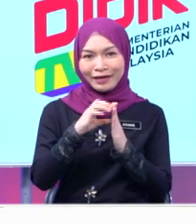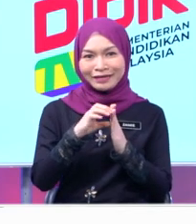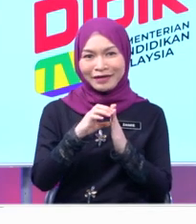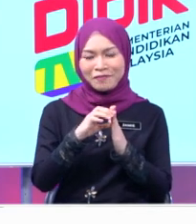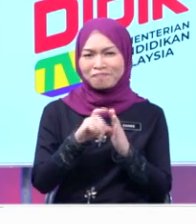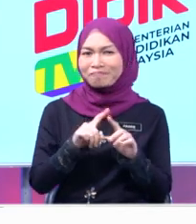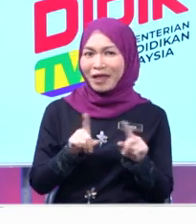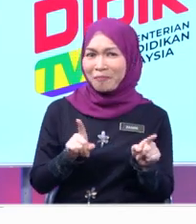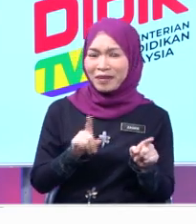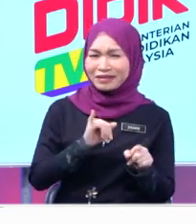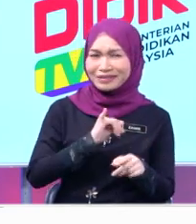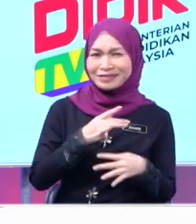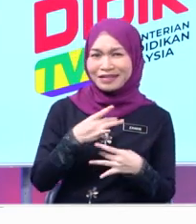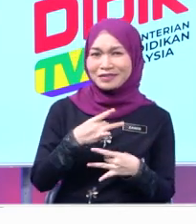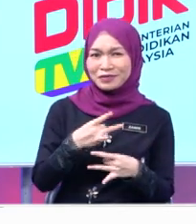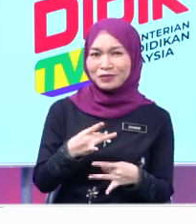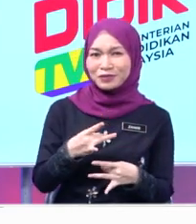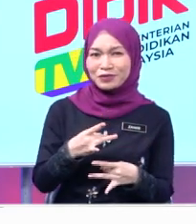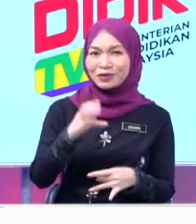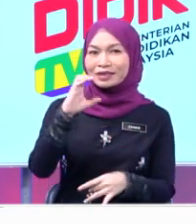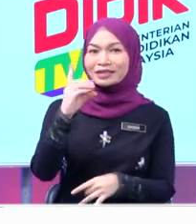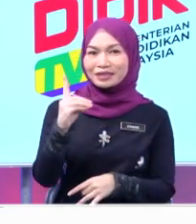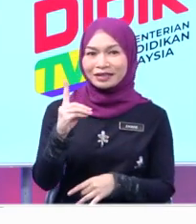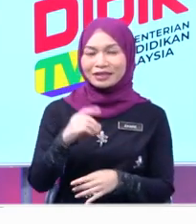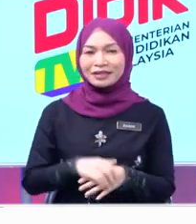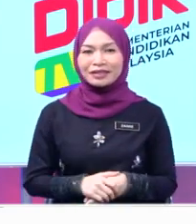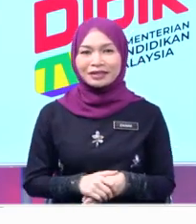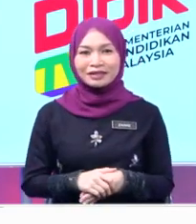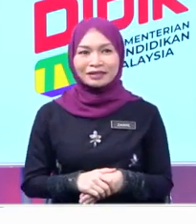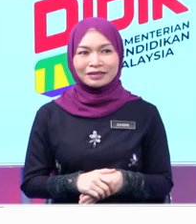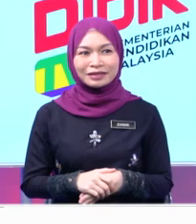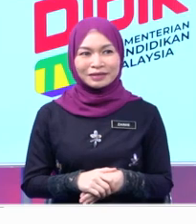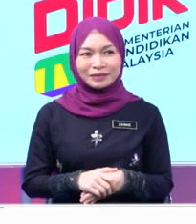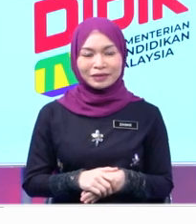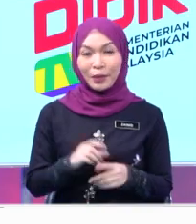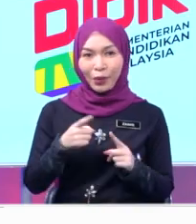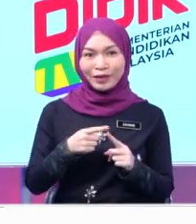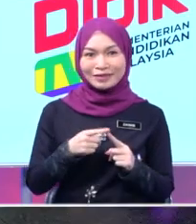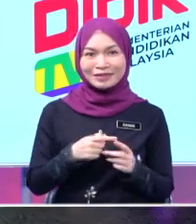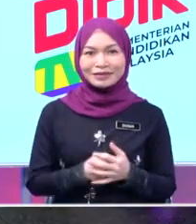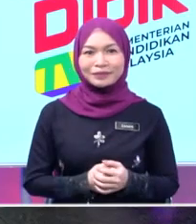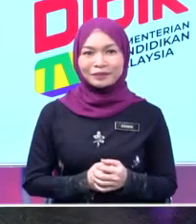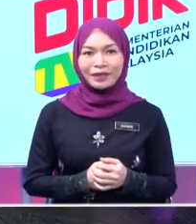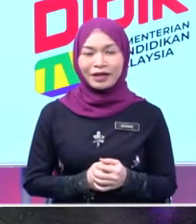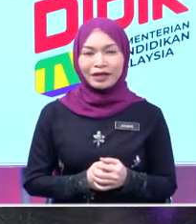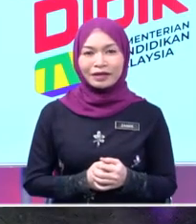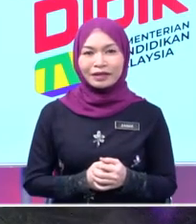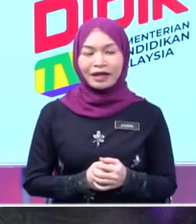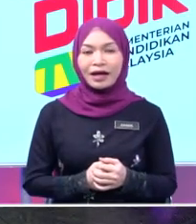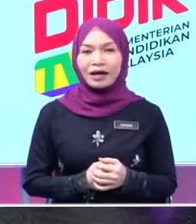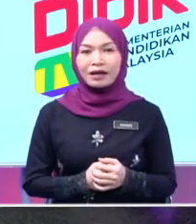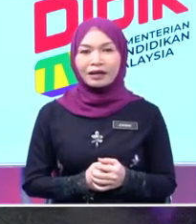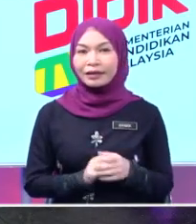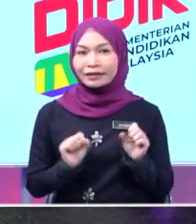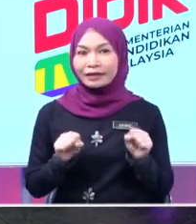example. Yep, that was a good example as Straight well. to the point. Yep. Well, teacher, could you also share a quick, summary, or even how